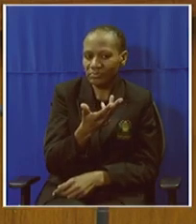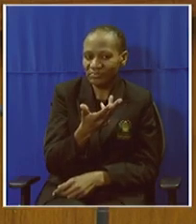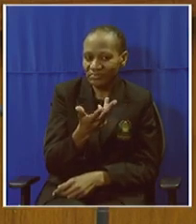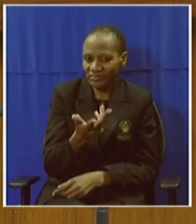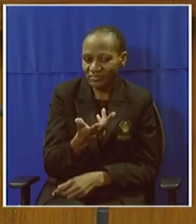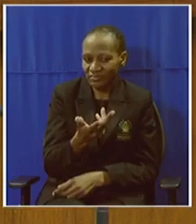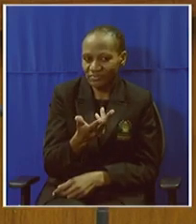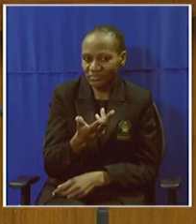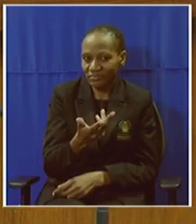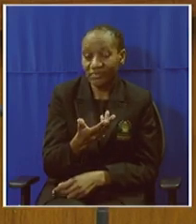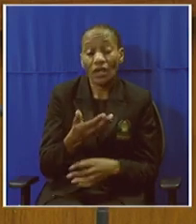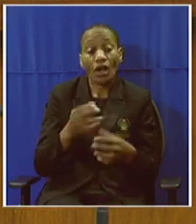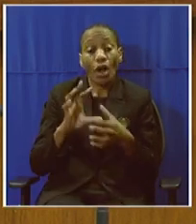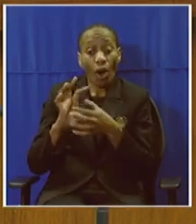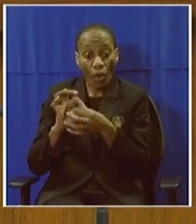you get at home.